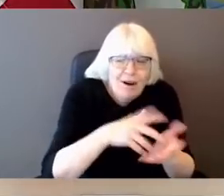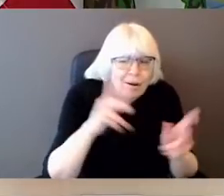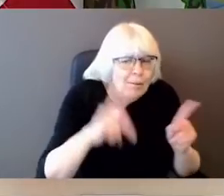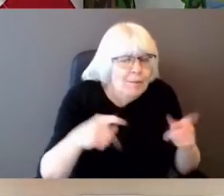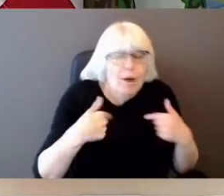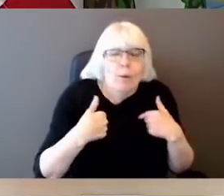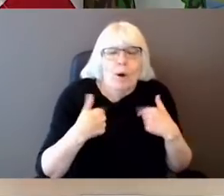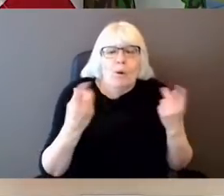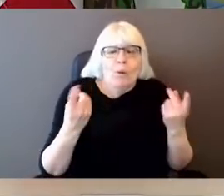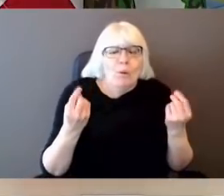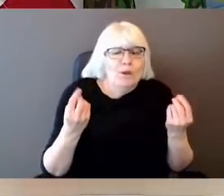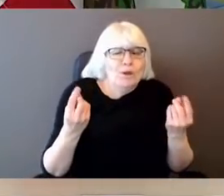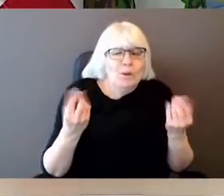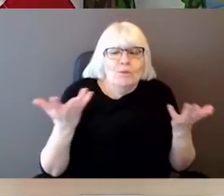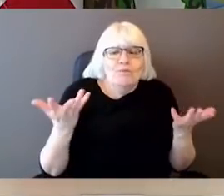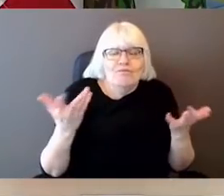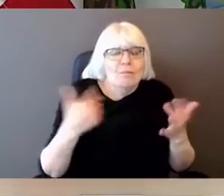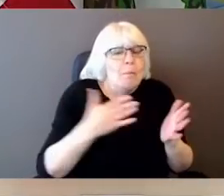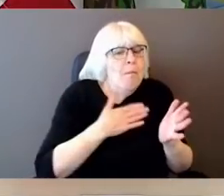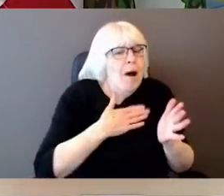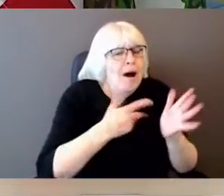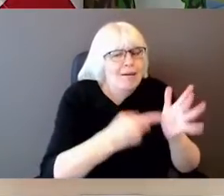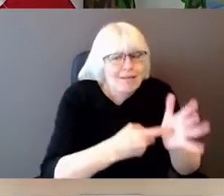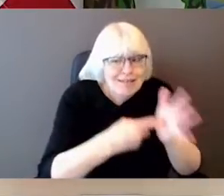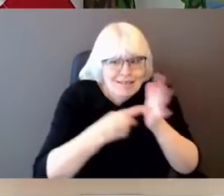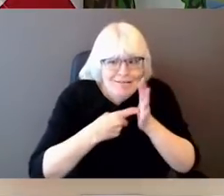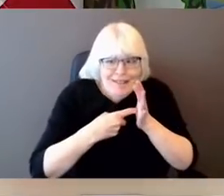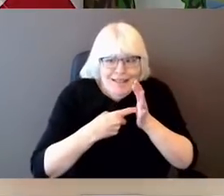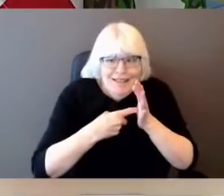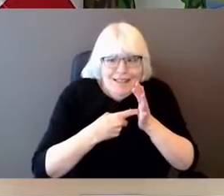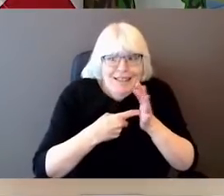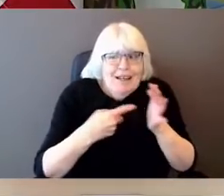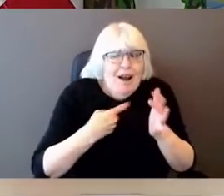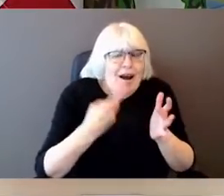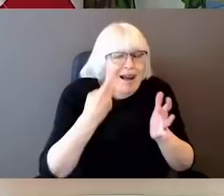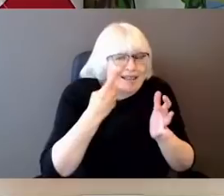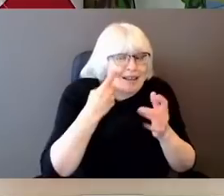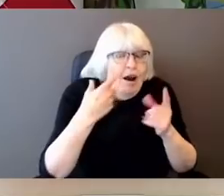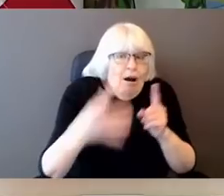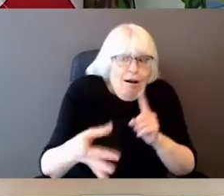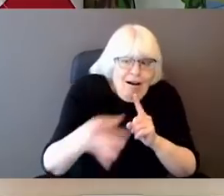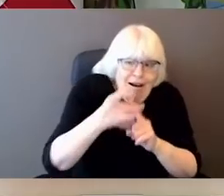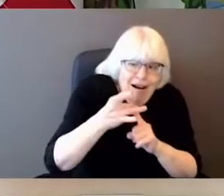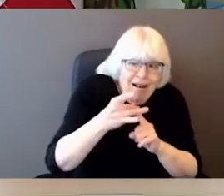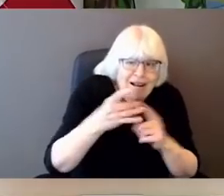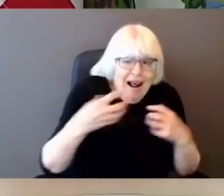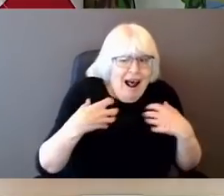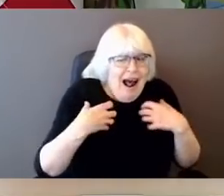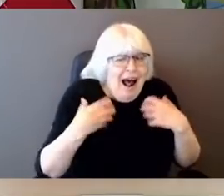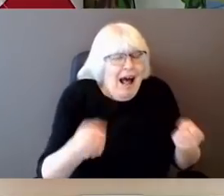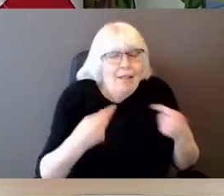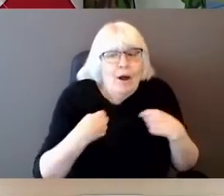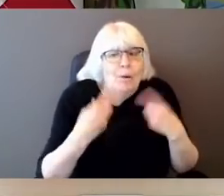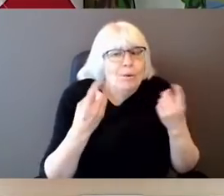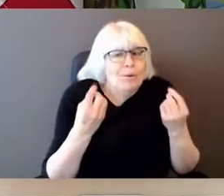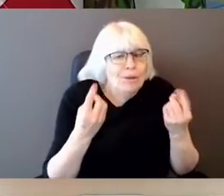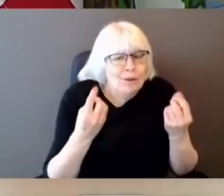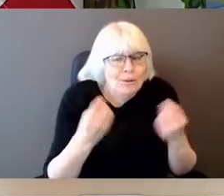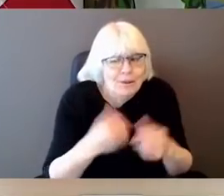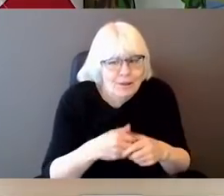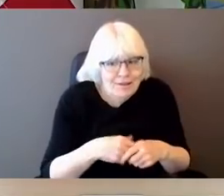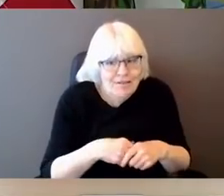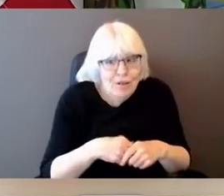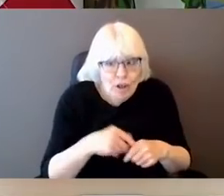requirements with a recent COVID recovery? You should, if you are identified as a close